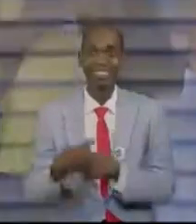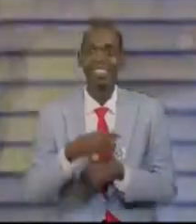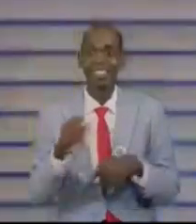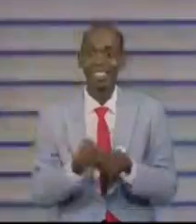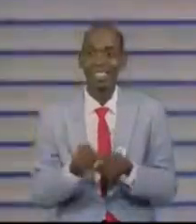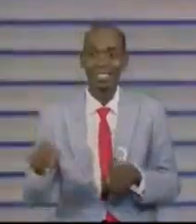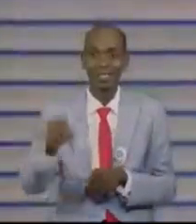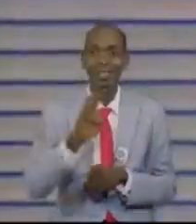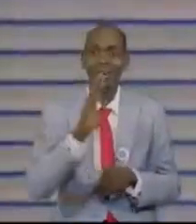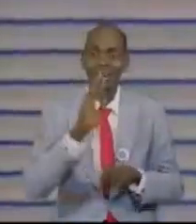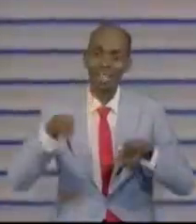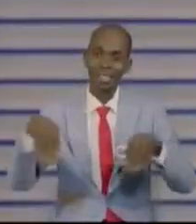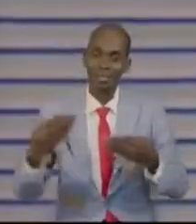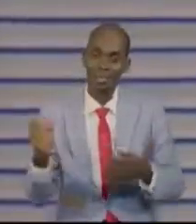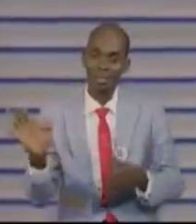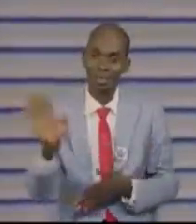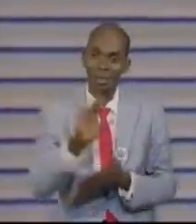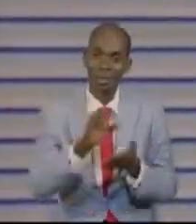your testimony,